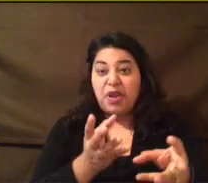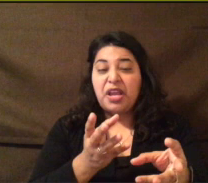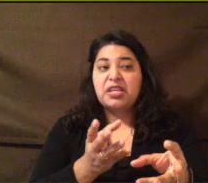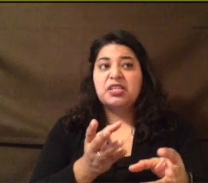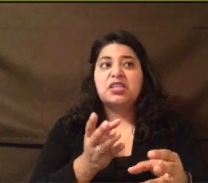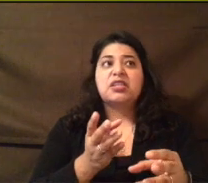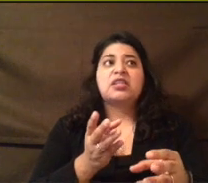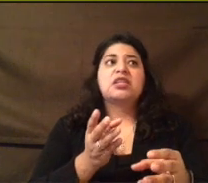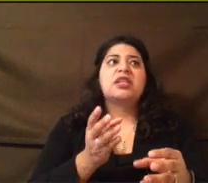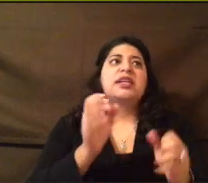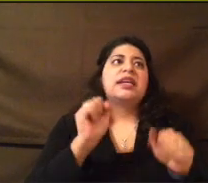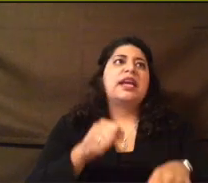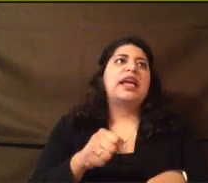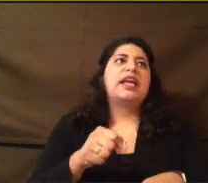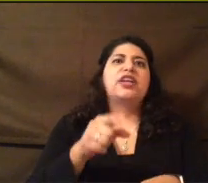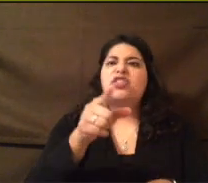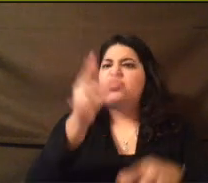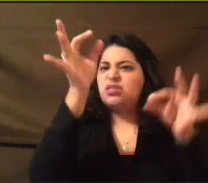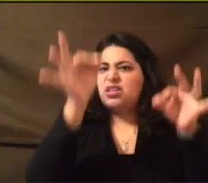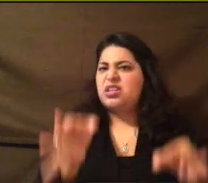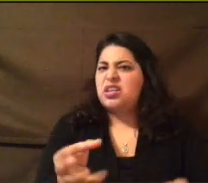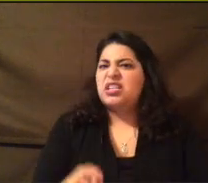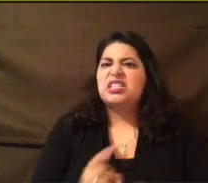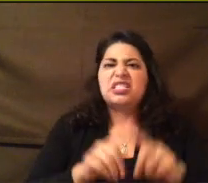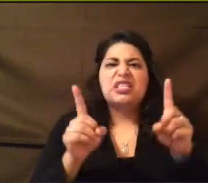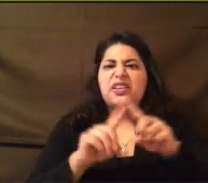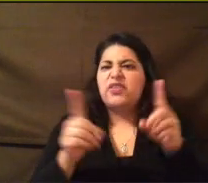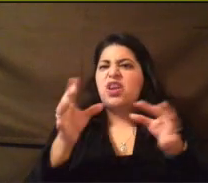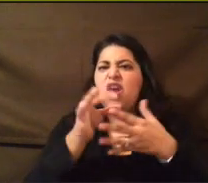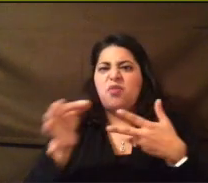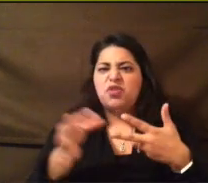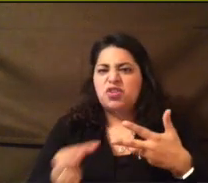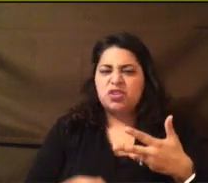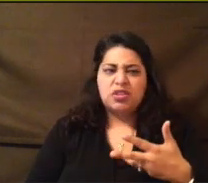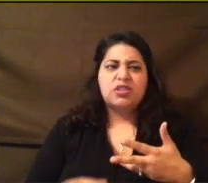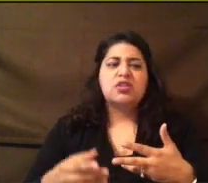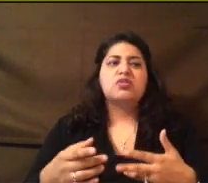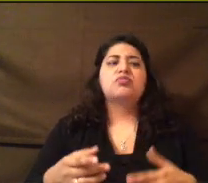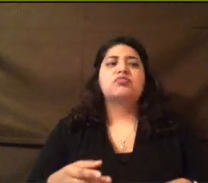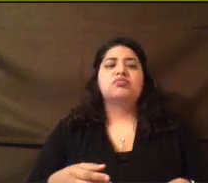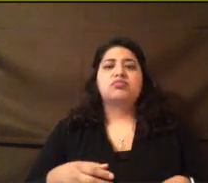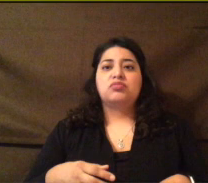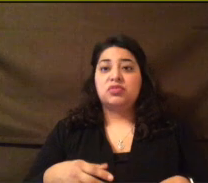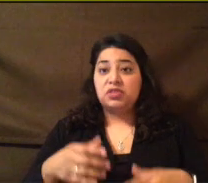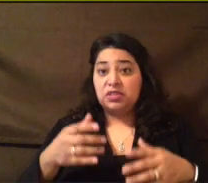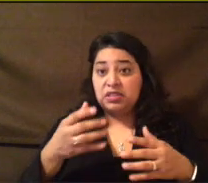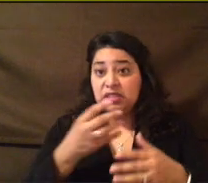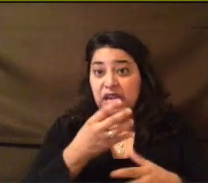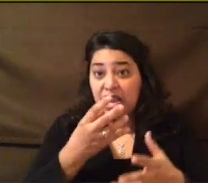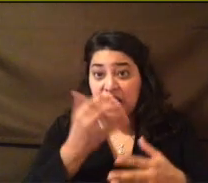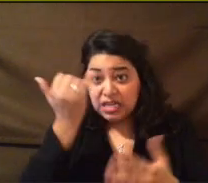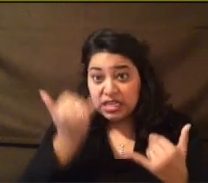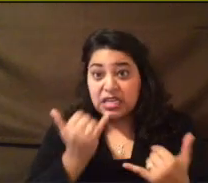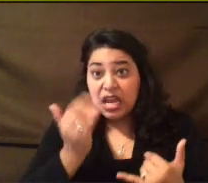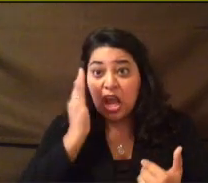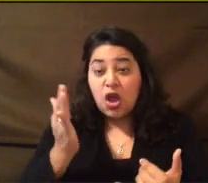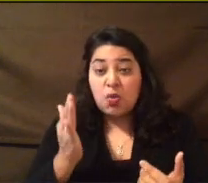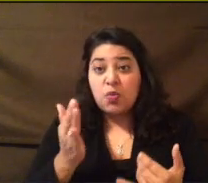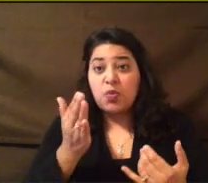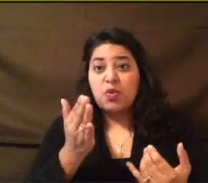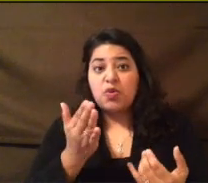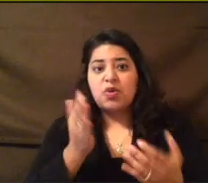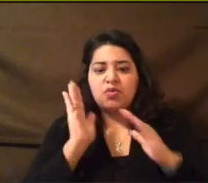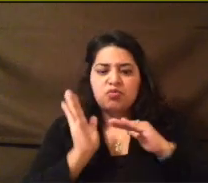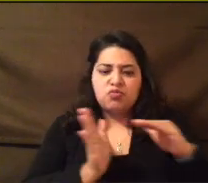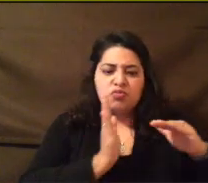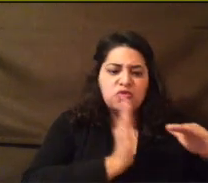and organize that data. We can organize it into a pictograph, we can organize it into a bar graph, or we can just